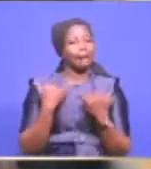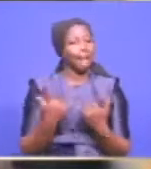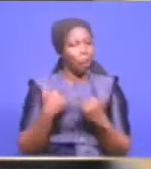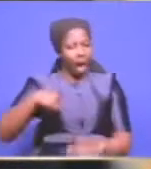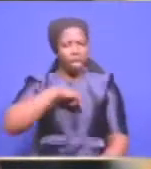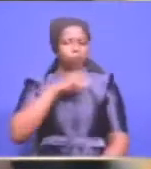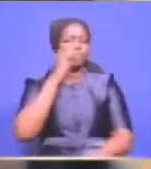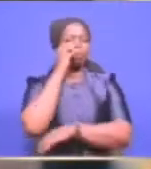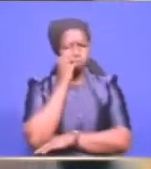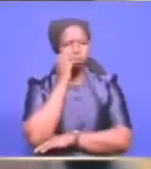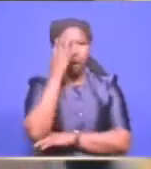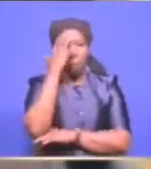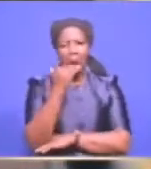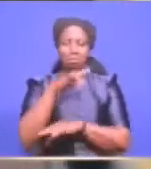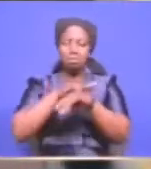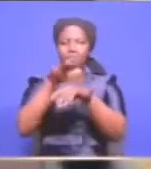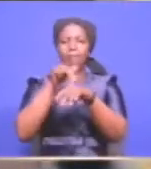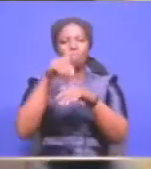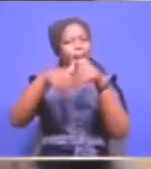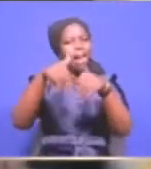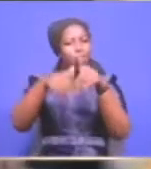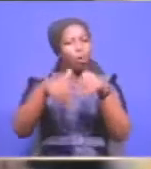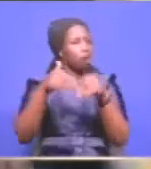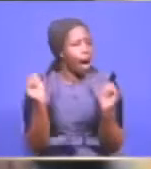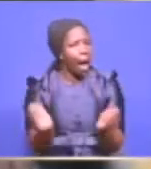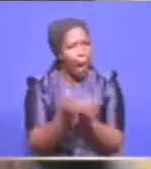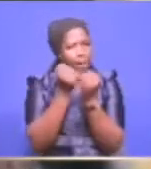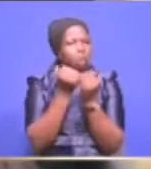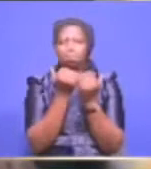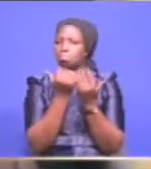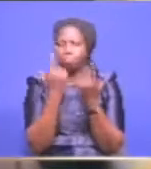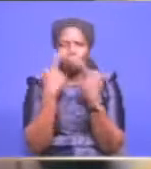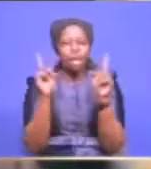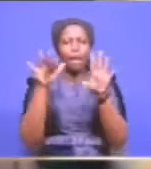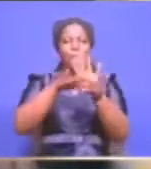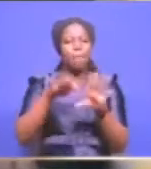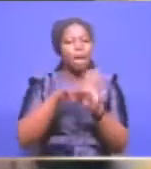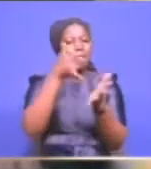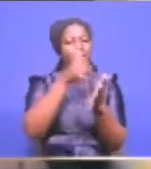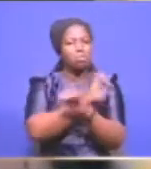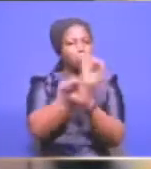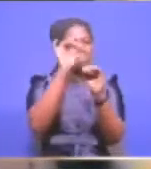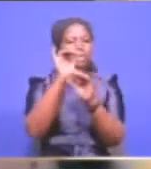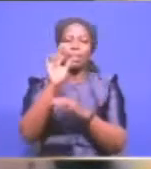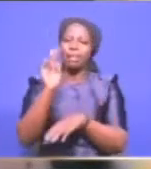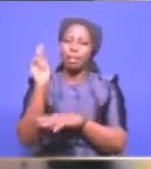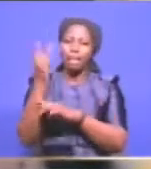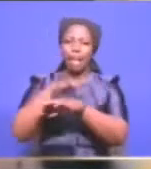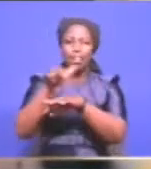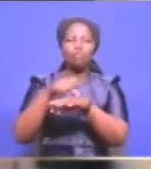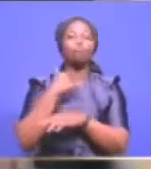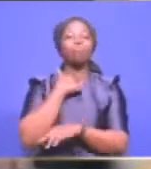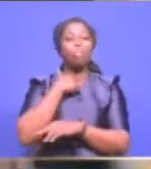none of the national elections were elected by members. Kenya National Union of Nurses boasts a membership of